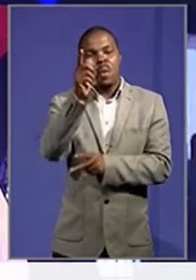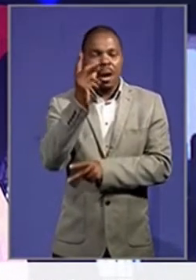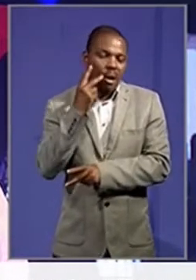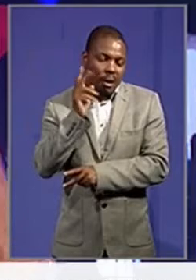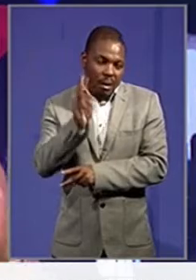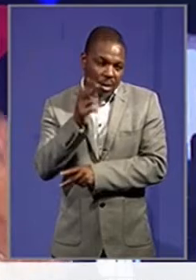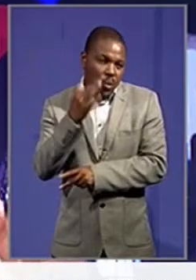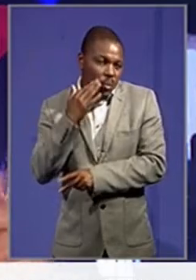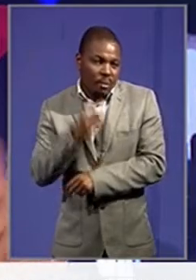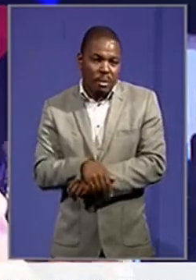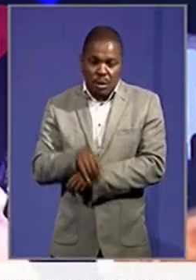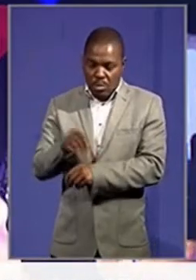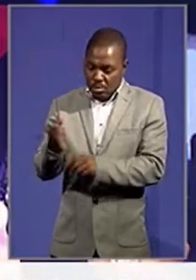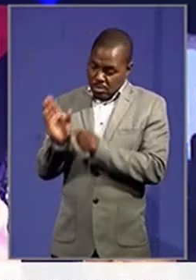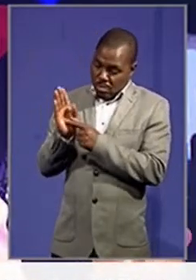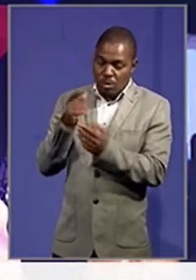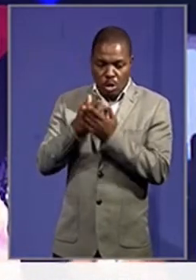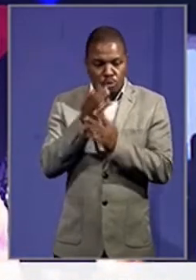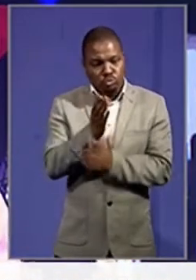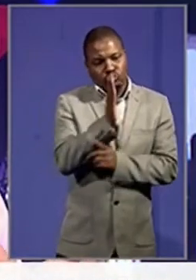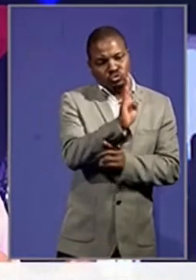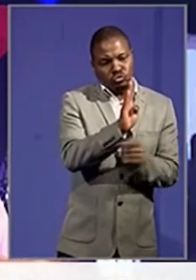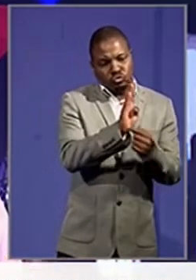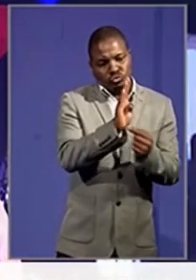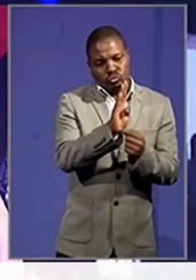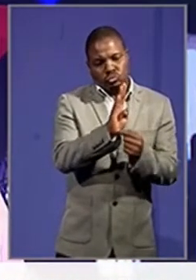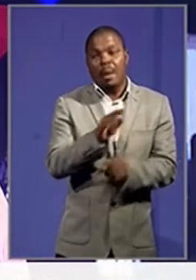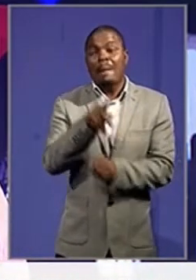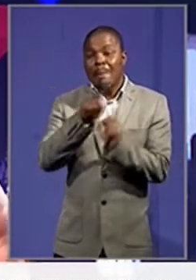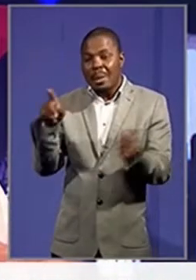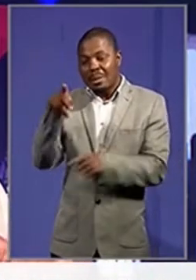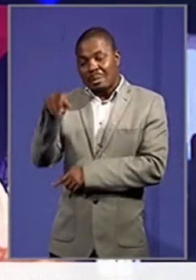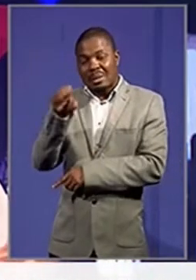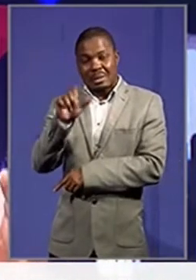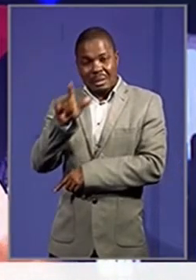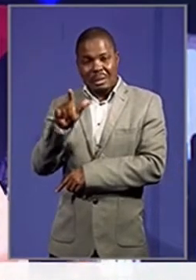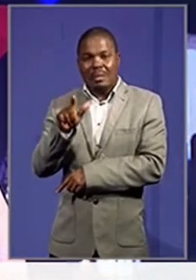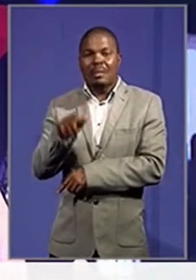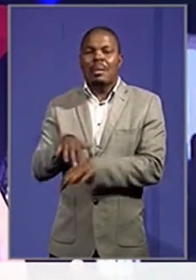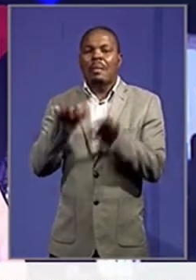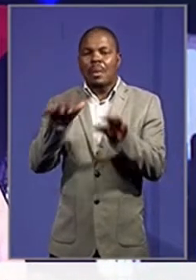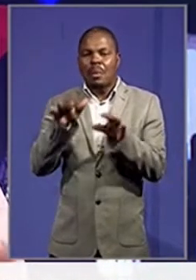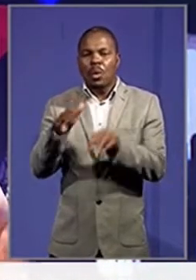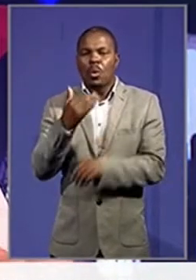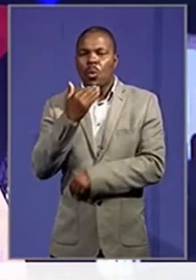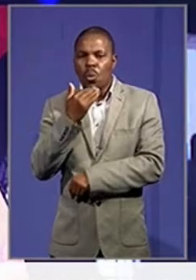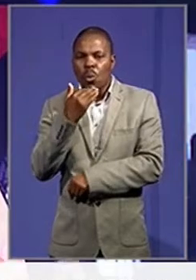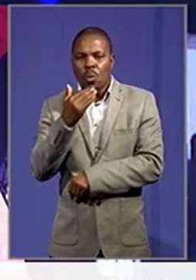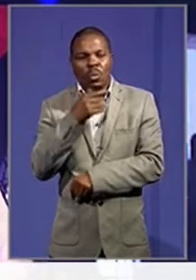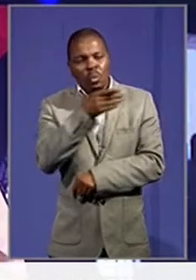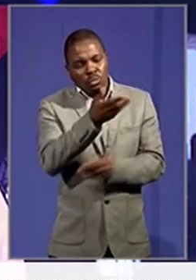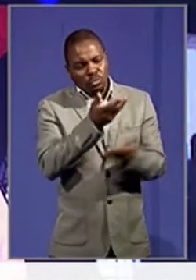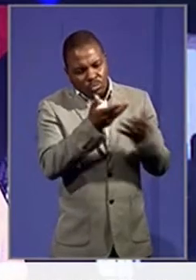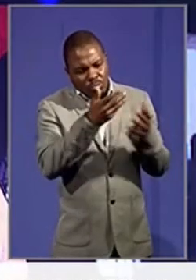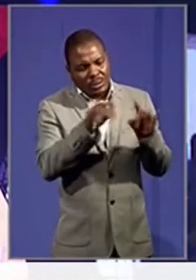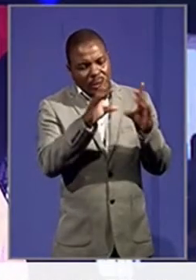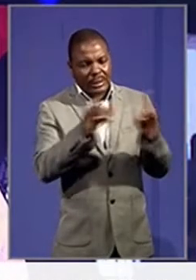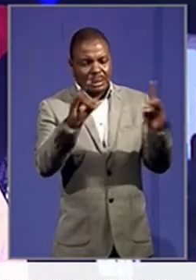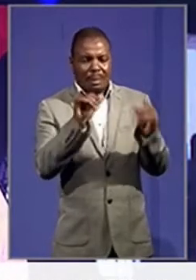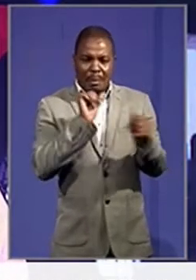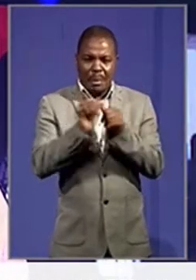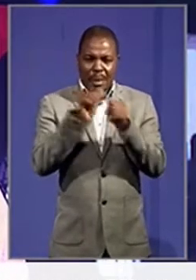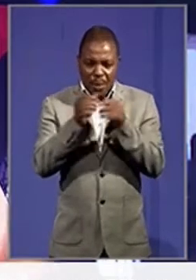o wa kgona go sebedisa o kena mane phaposing empa ntho e leng teng PSL e ntse e kopana le bona batho reng ditediamo gore ba buisane gantle gore nao ba ka fumana tsele